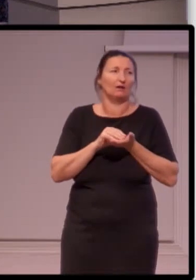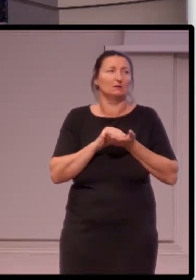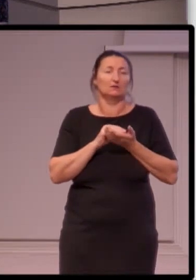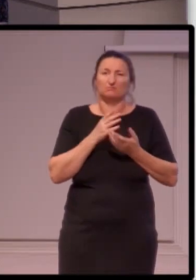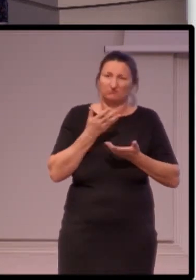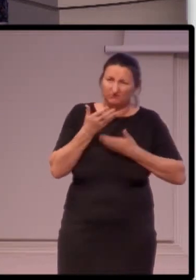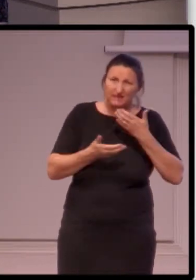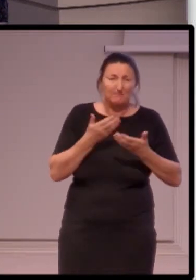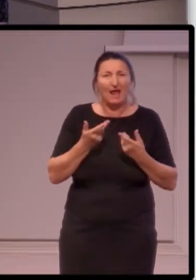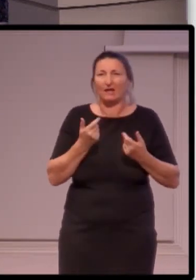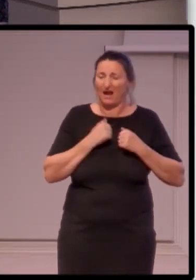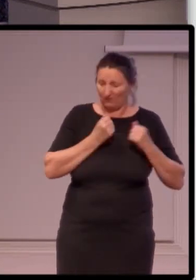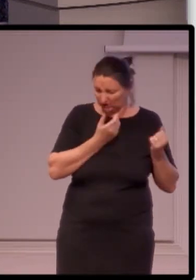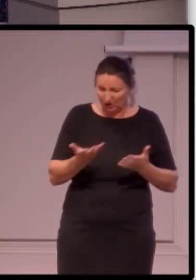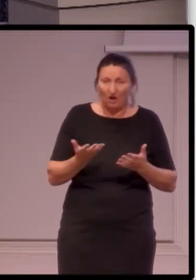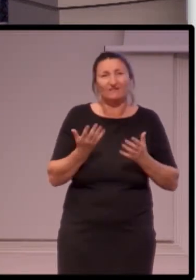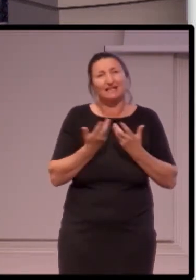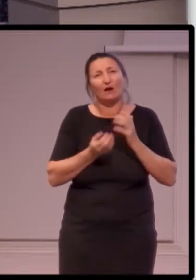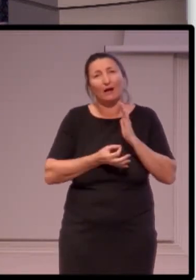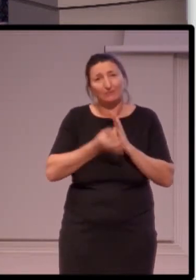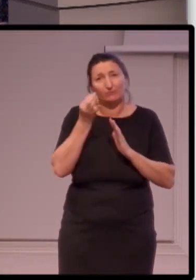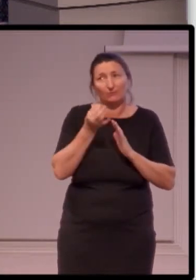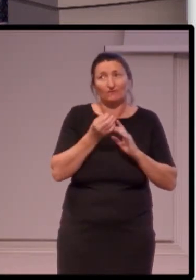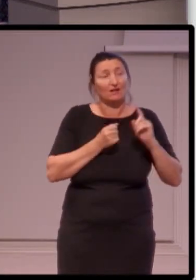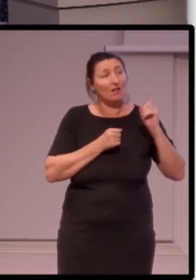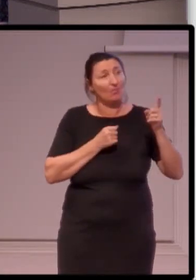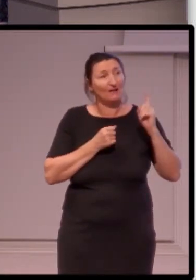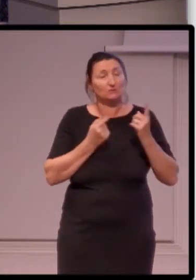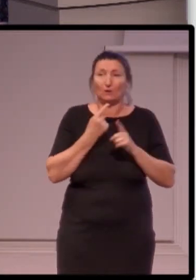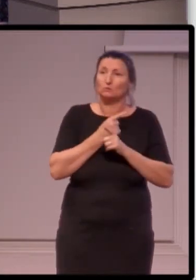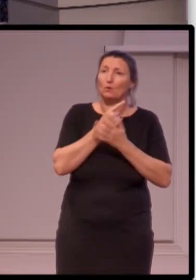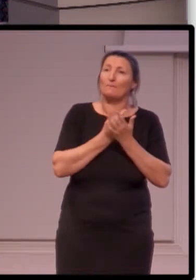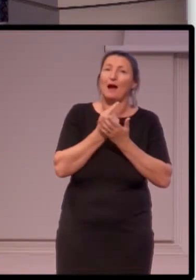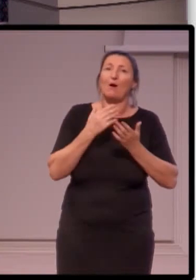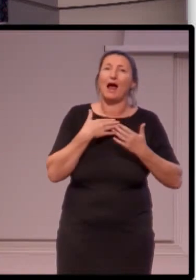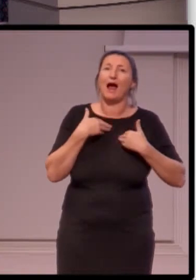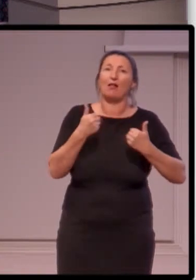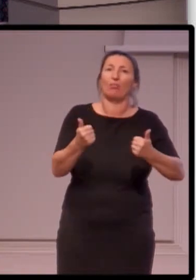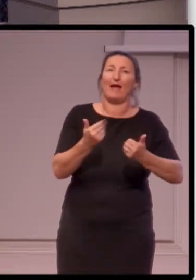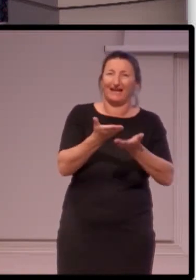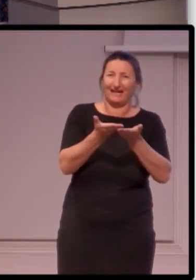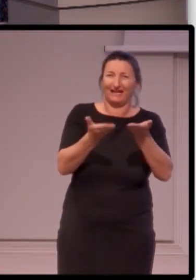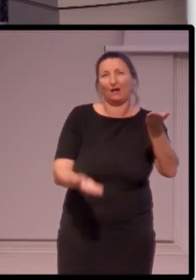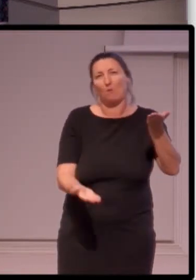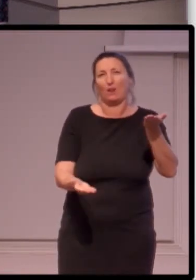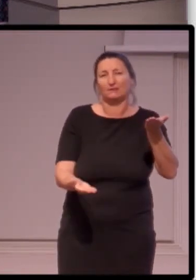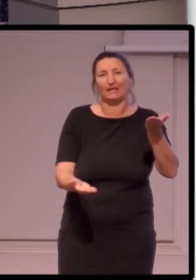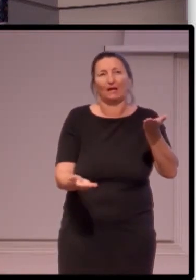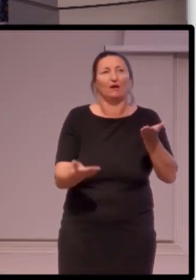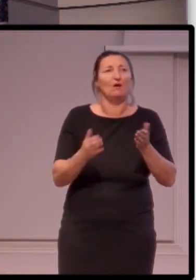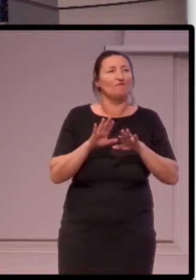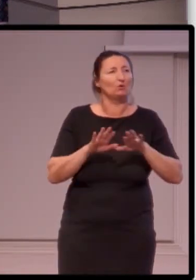about different health services or what could be better. This one is about health inequalities and the real impact that there is on some children and young